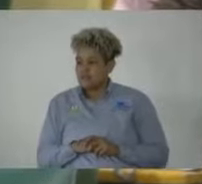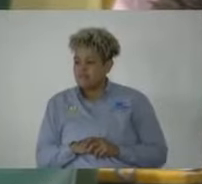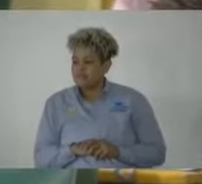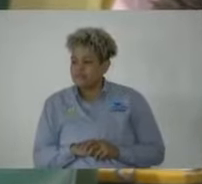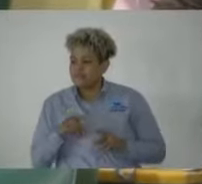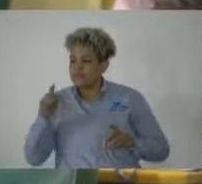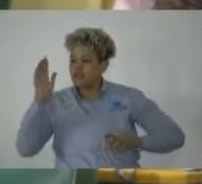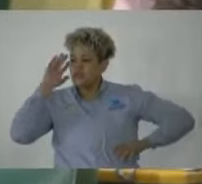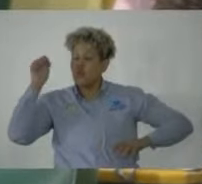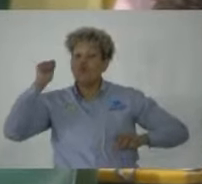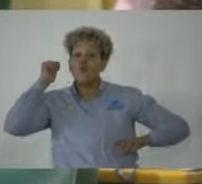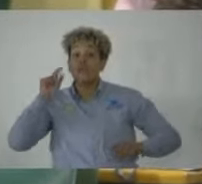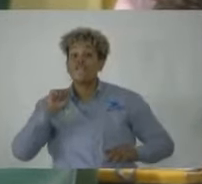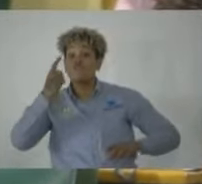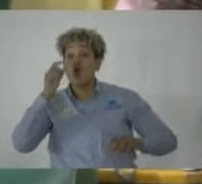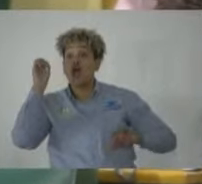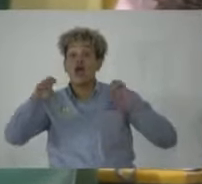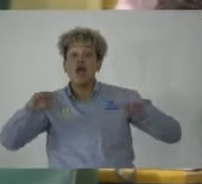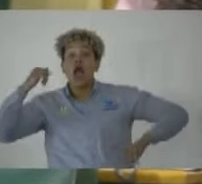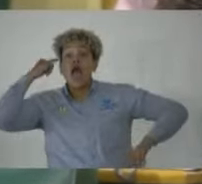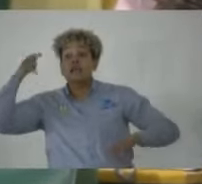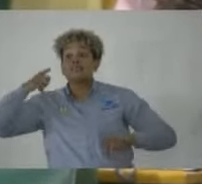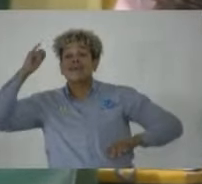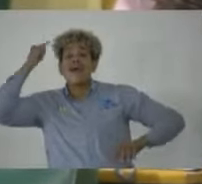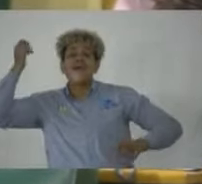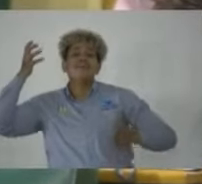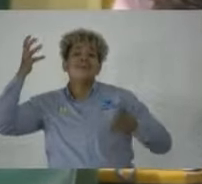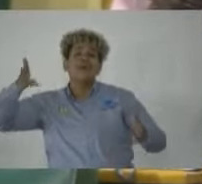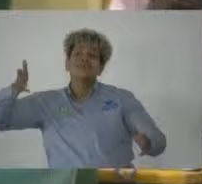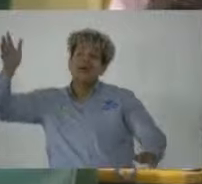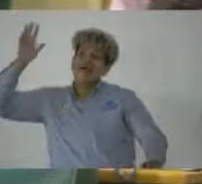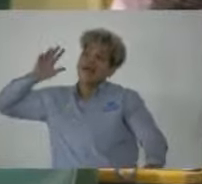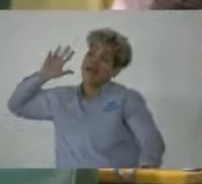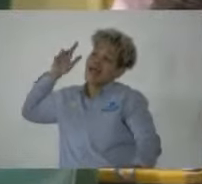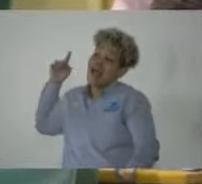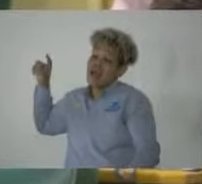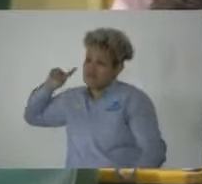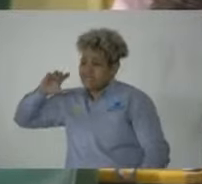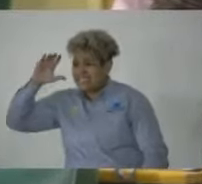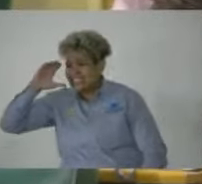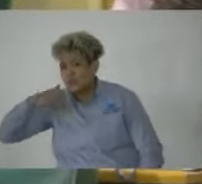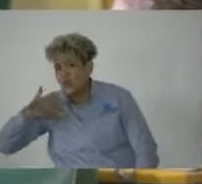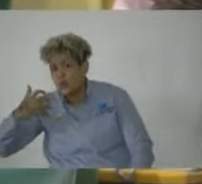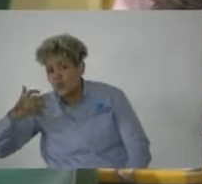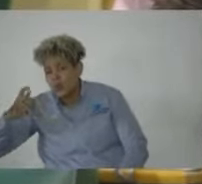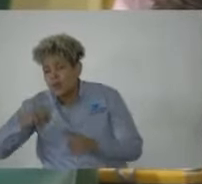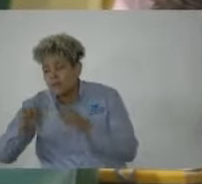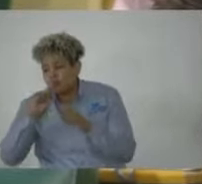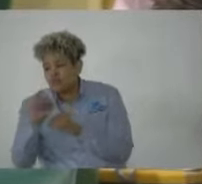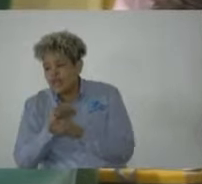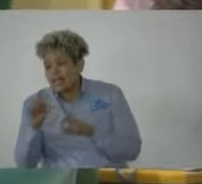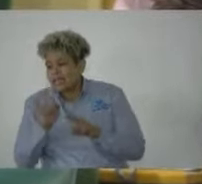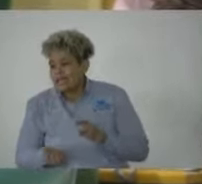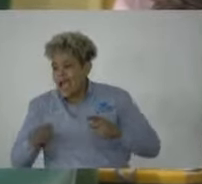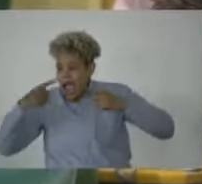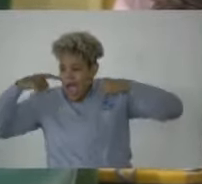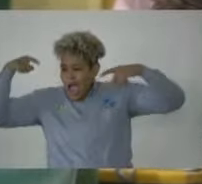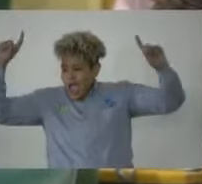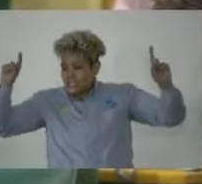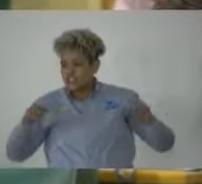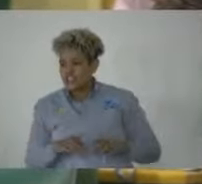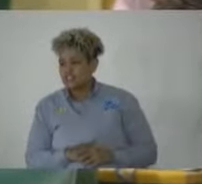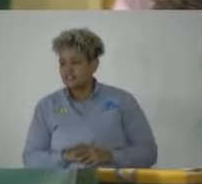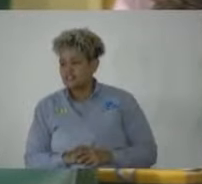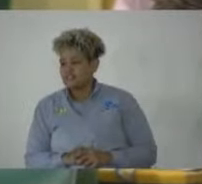And he wouldn't have been the first. So these ideas existed from then and indeed were being pursued, but in reality they could not be achieved.